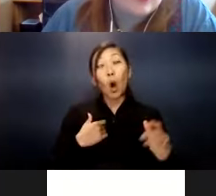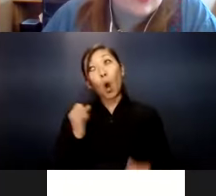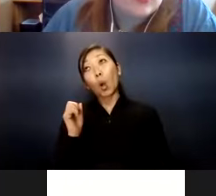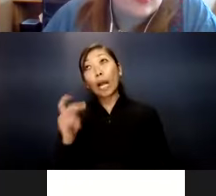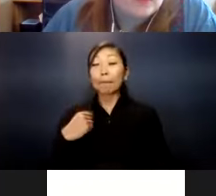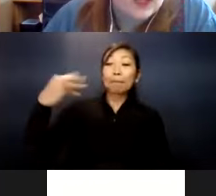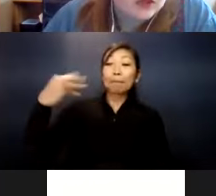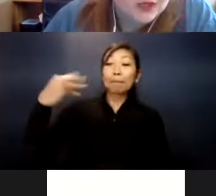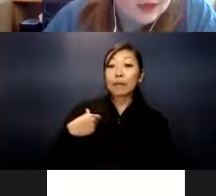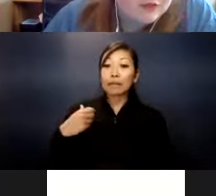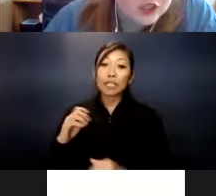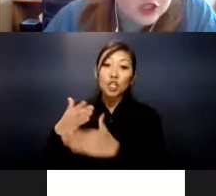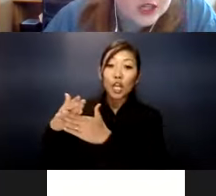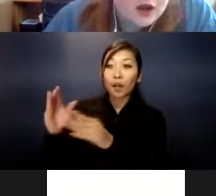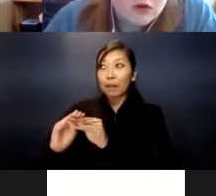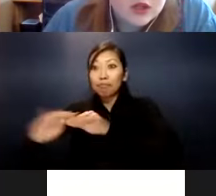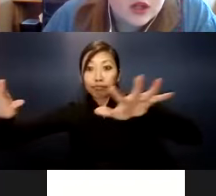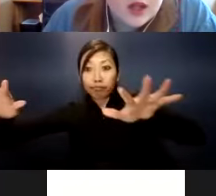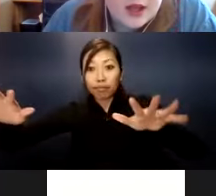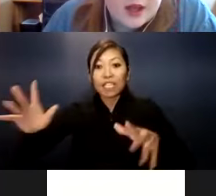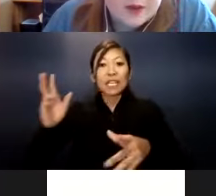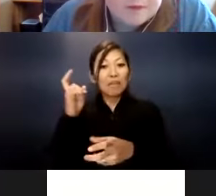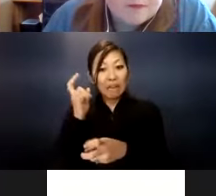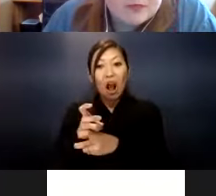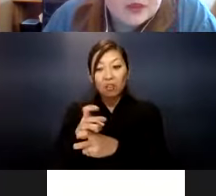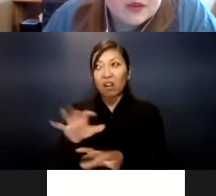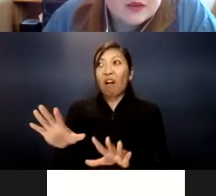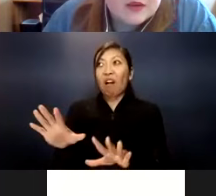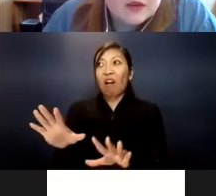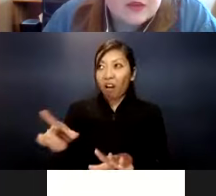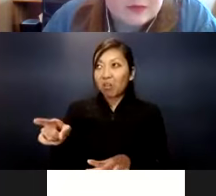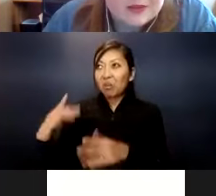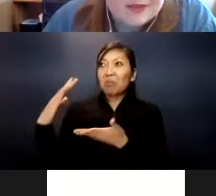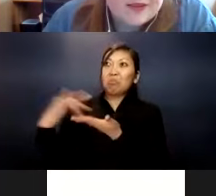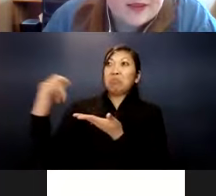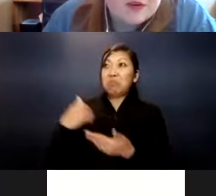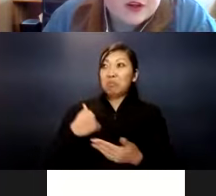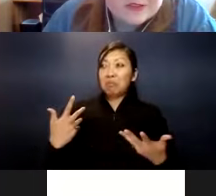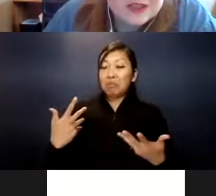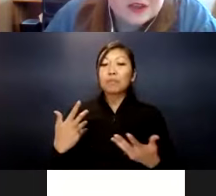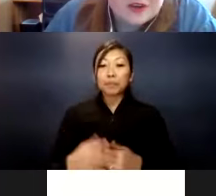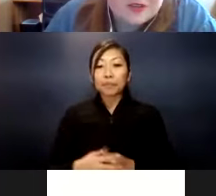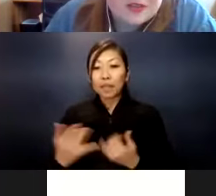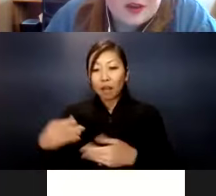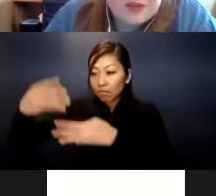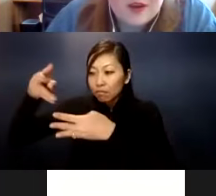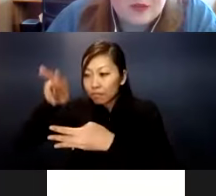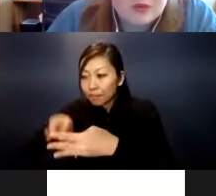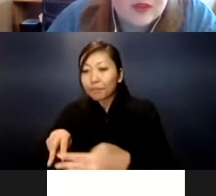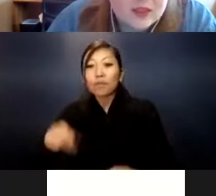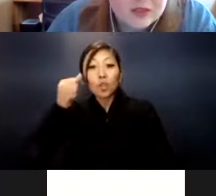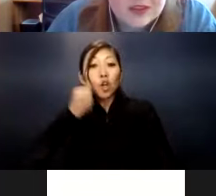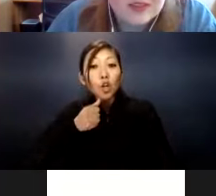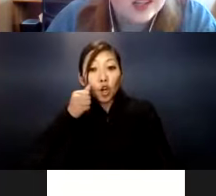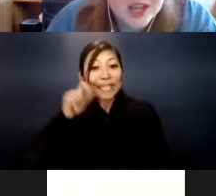some questions from the Q&A feature now. somebody says, I've heard teen girls discuss how